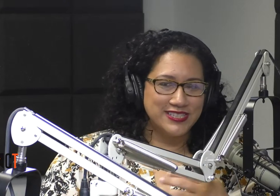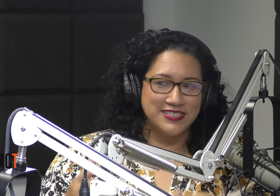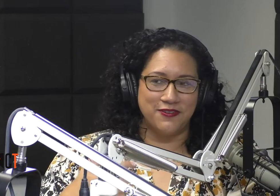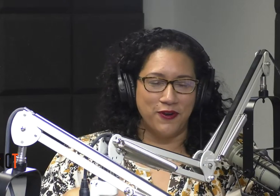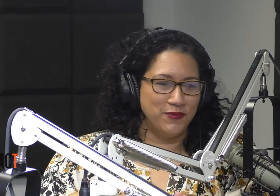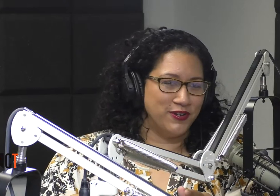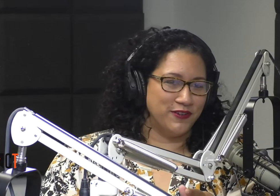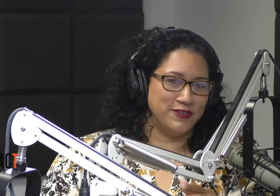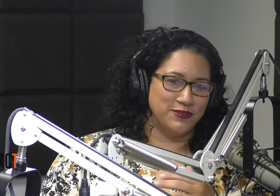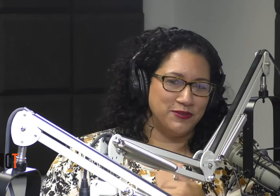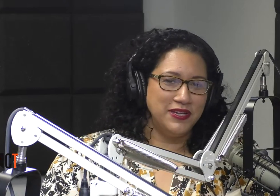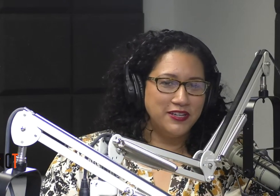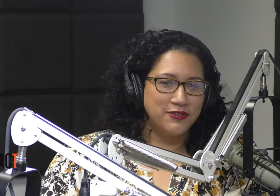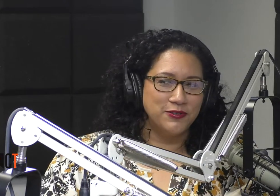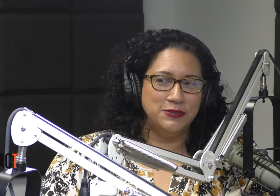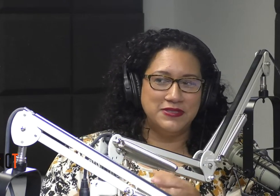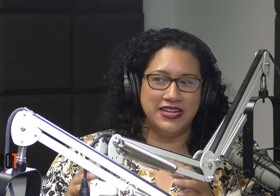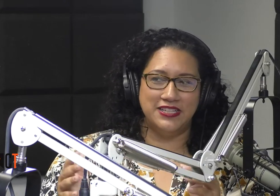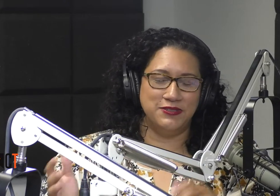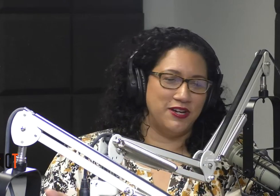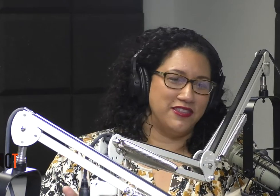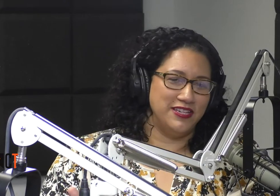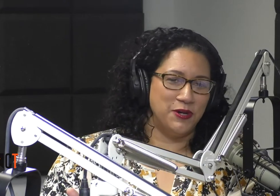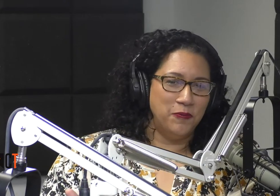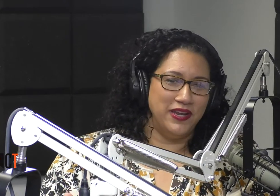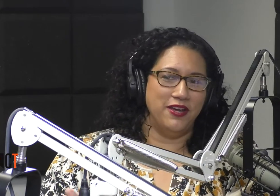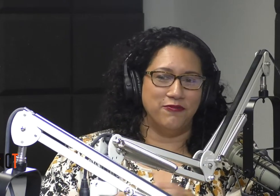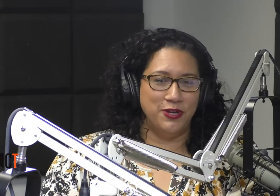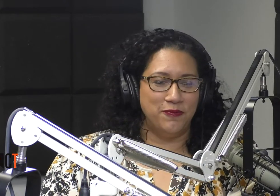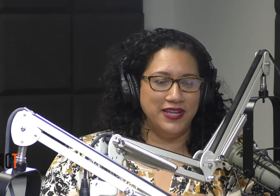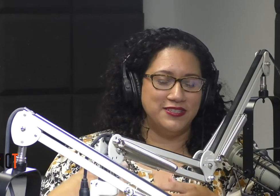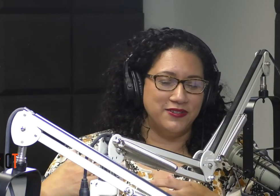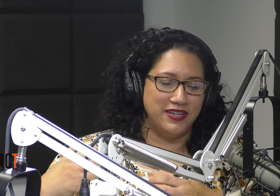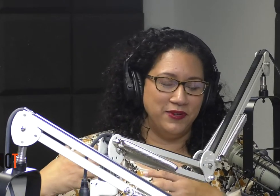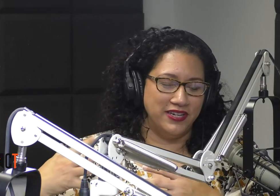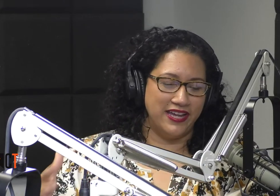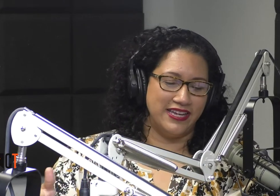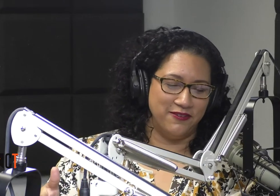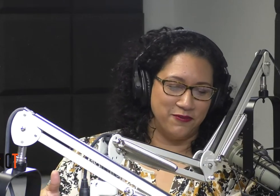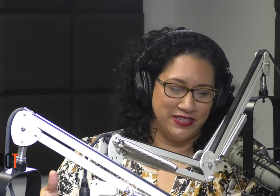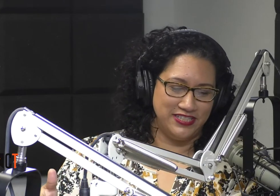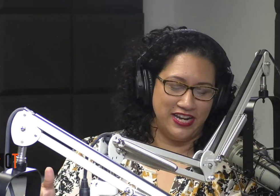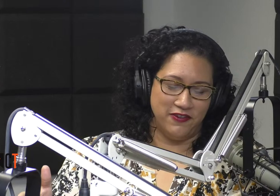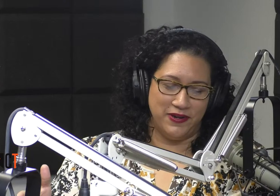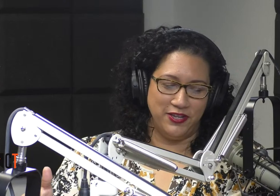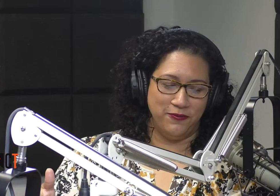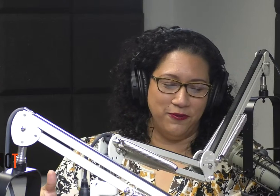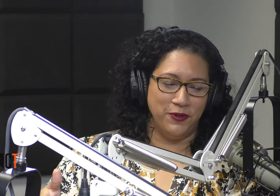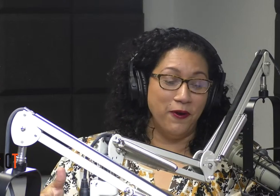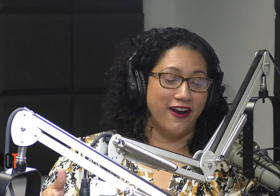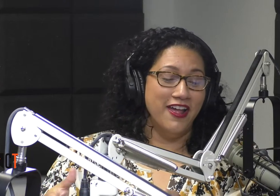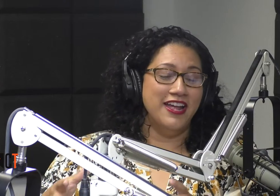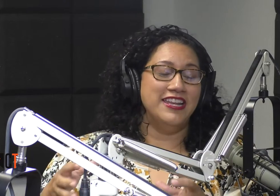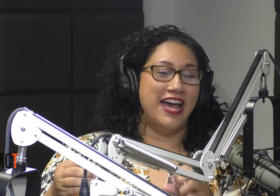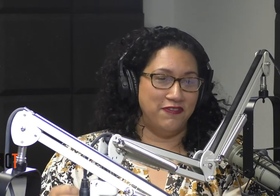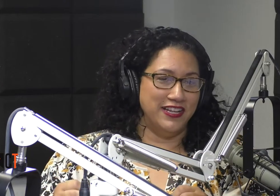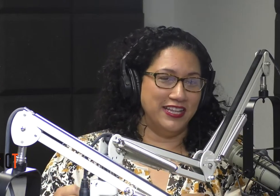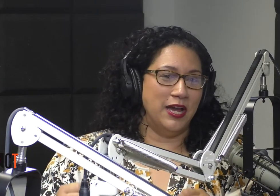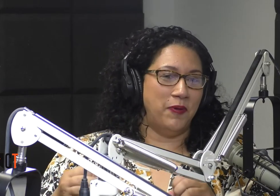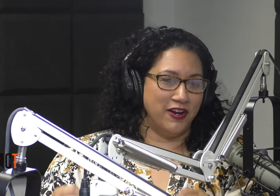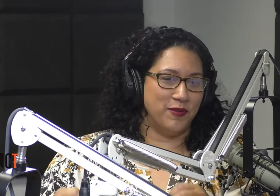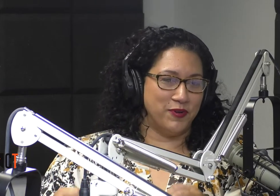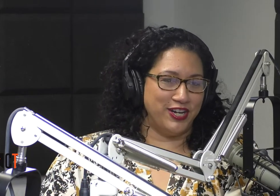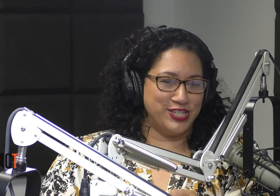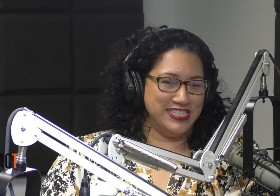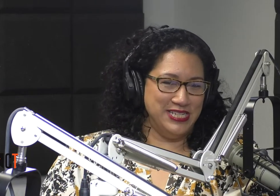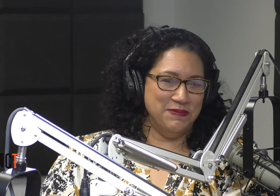all of the alerts is from your different social media groups, and as you saw things opening and reopening so that we could get that information to everybody. You were definitely